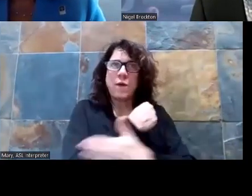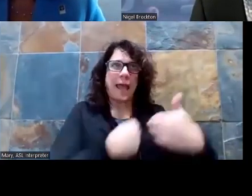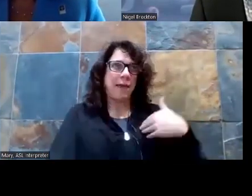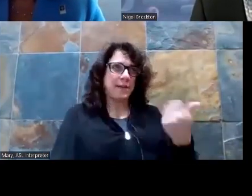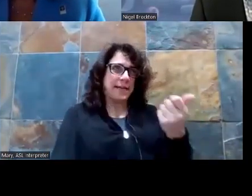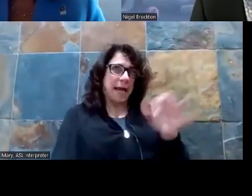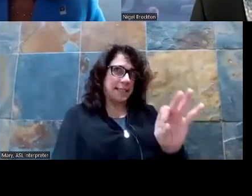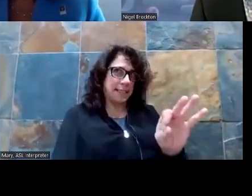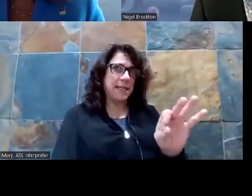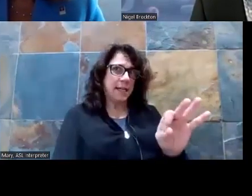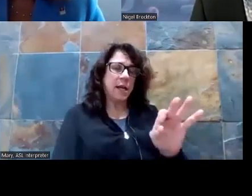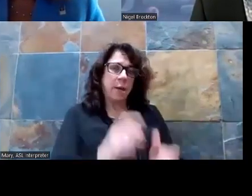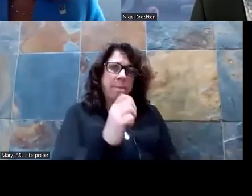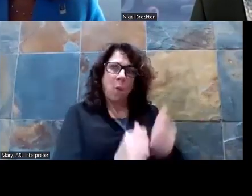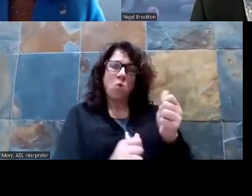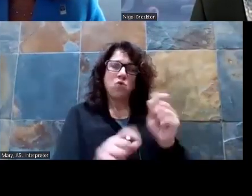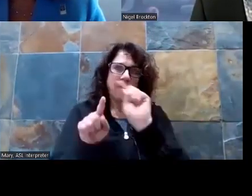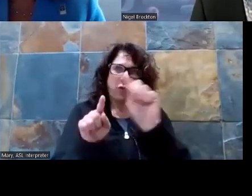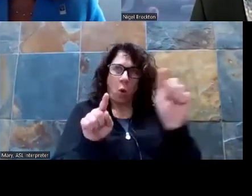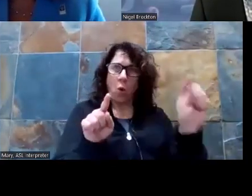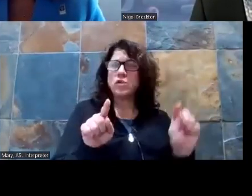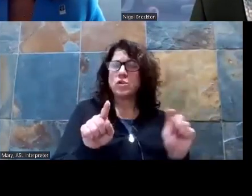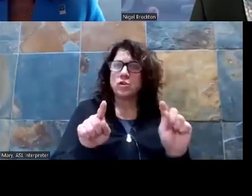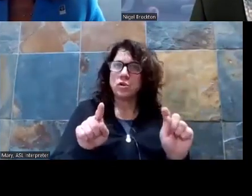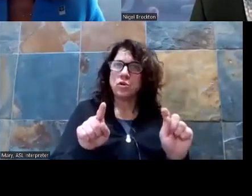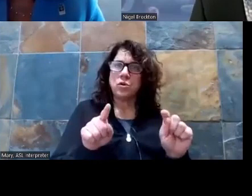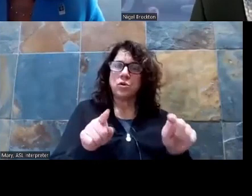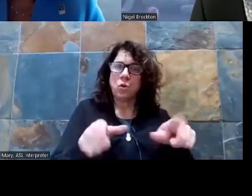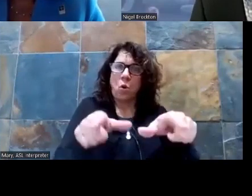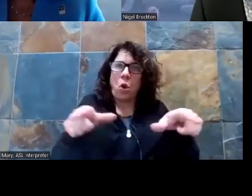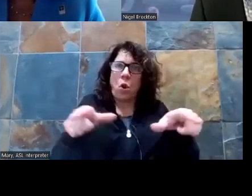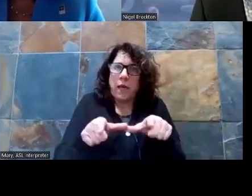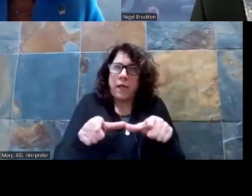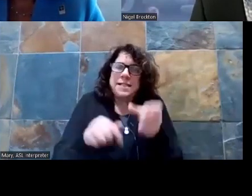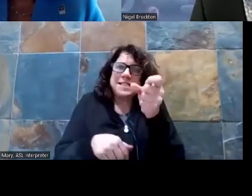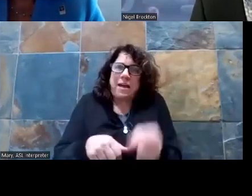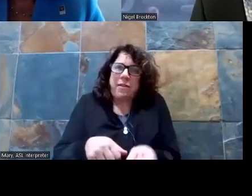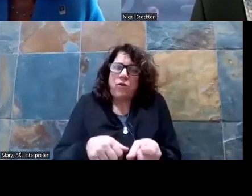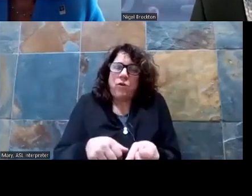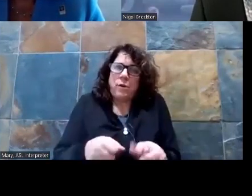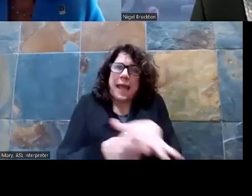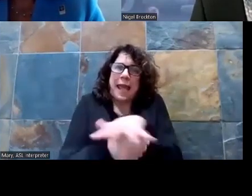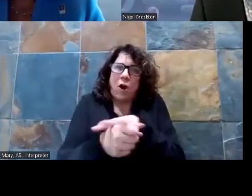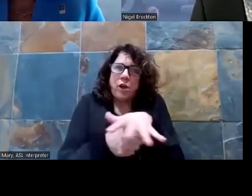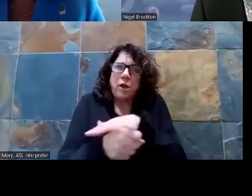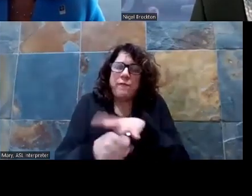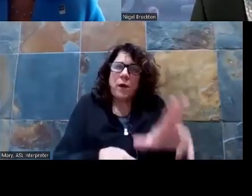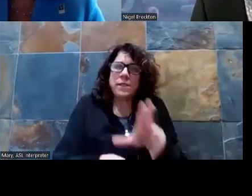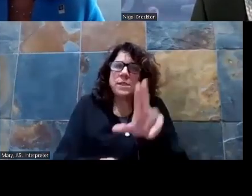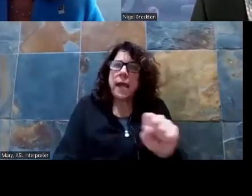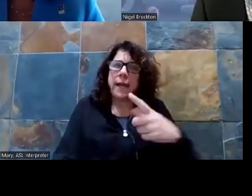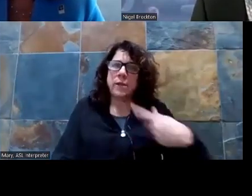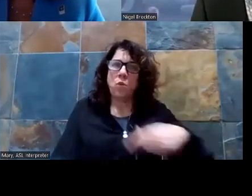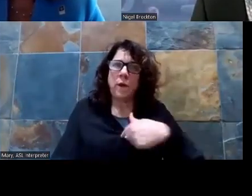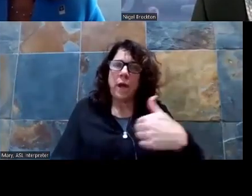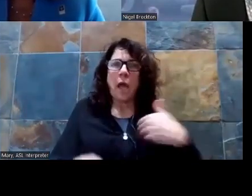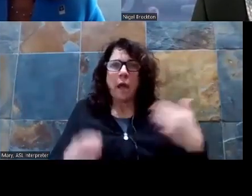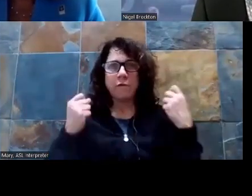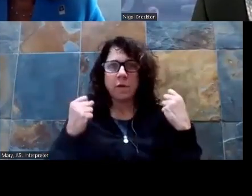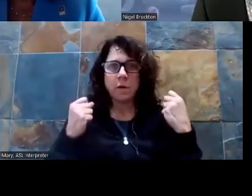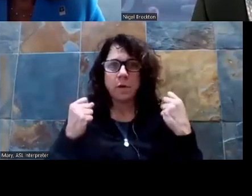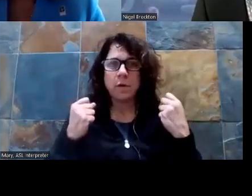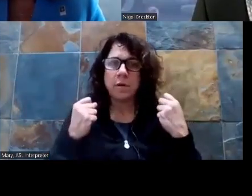19, and majority of them are located in the southern region of United States, which we have a lot of